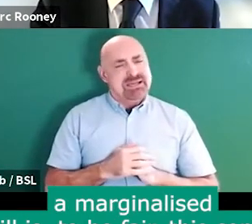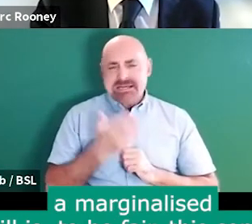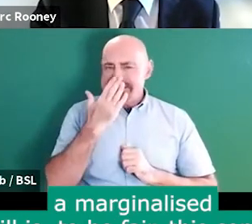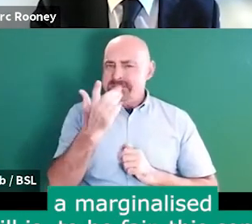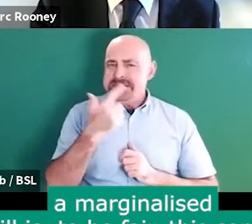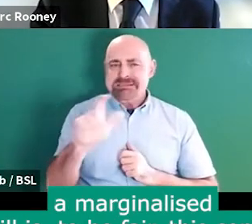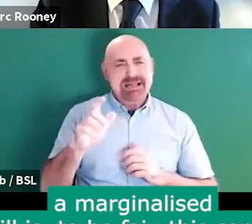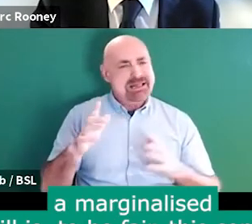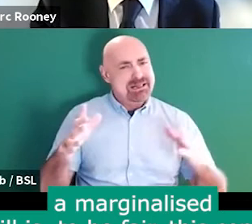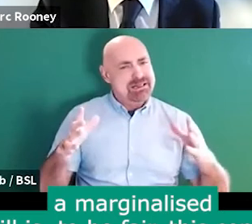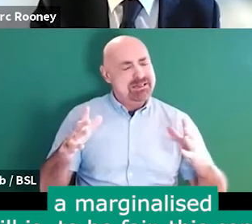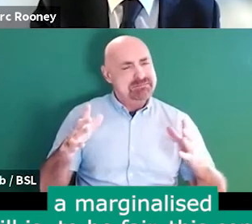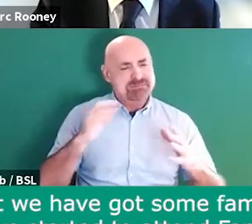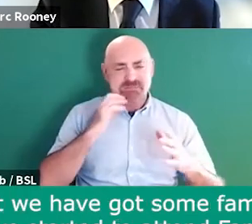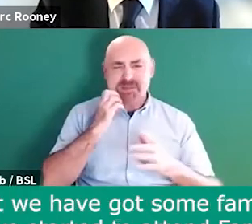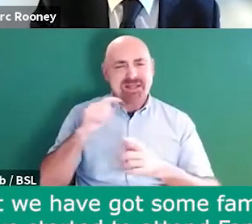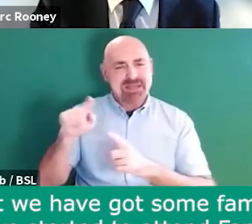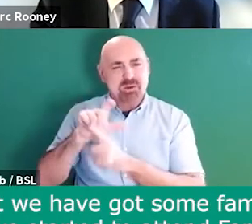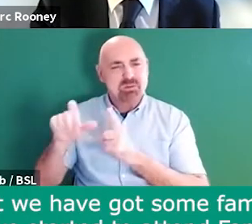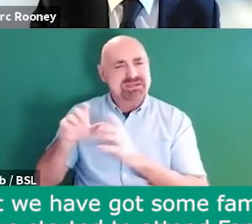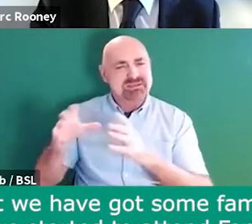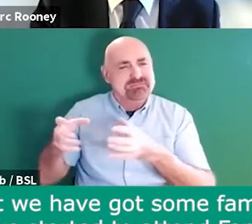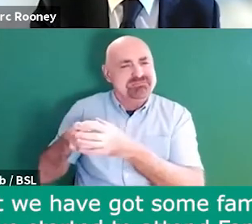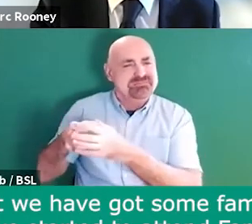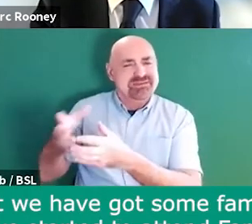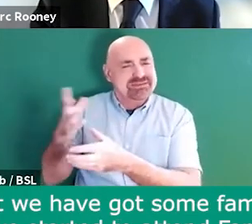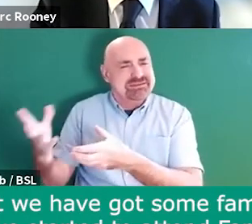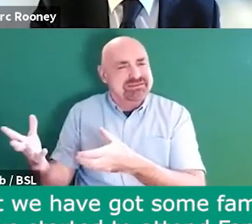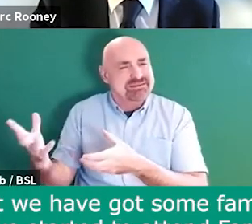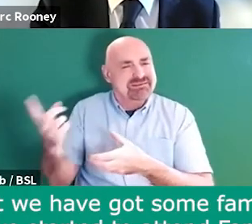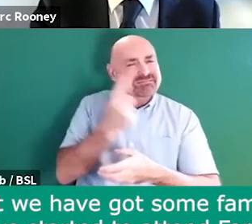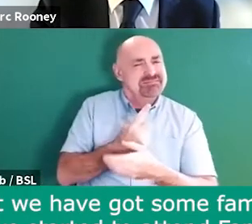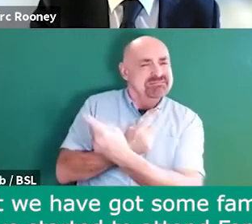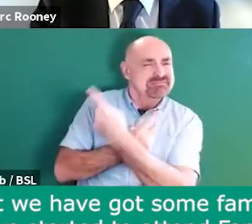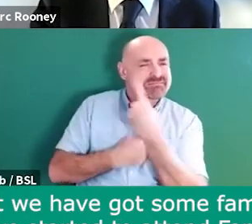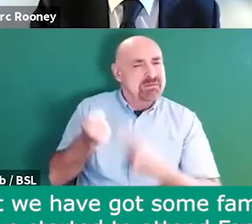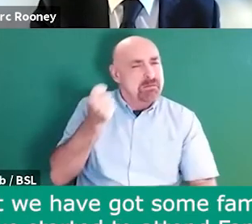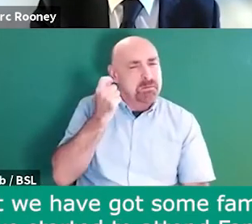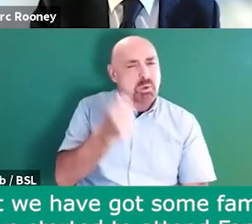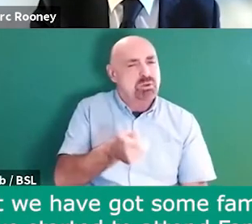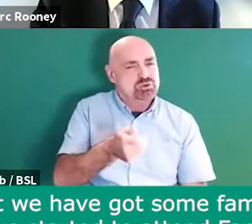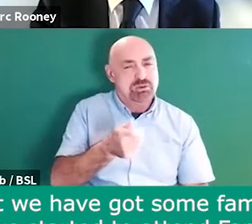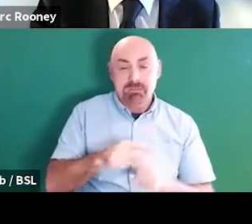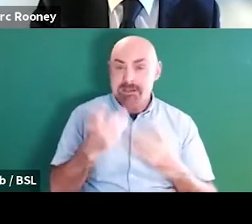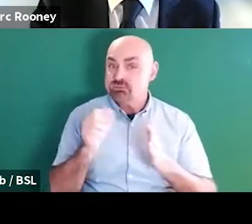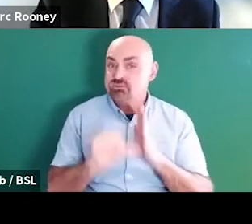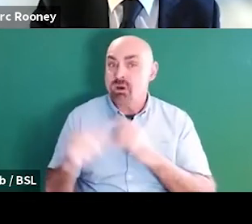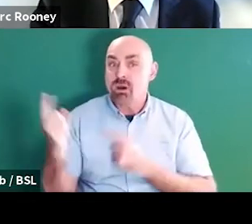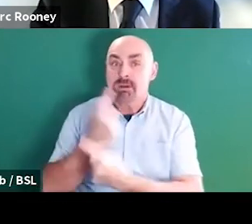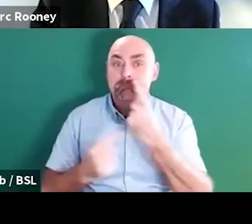still is, to be fair, this community. But we have got some families that have started to attend family hubs.